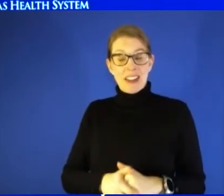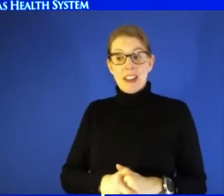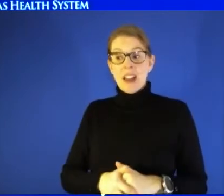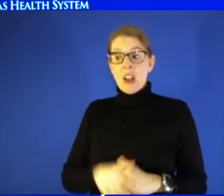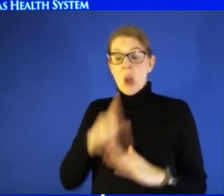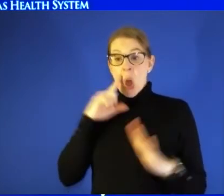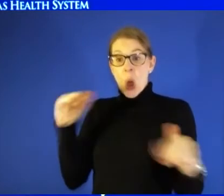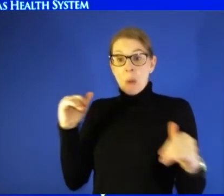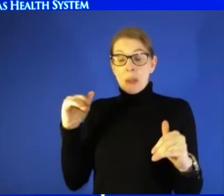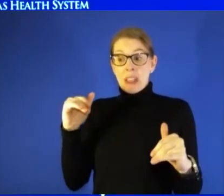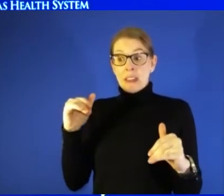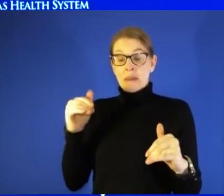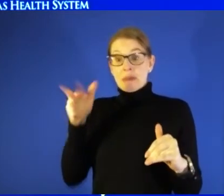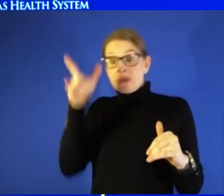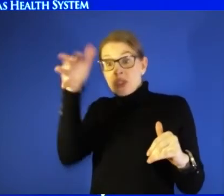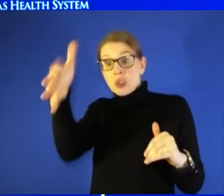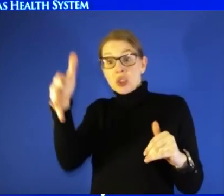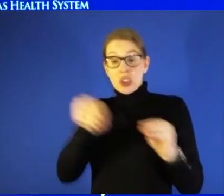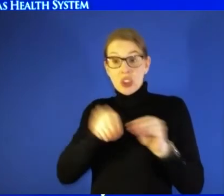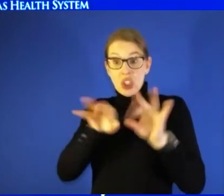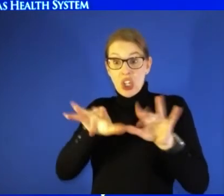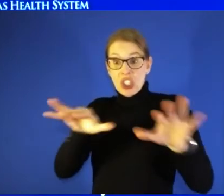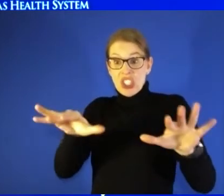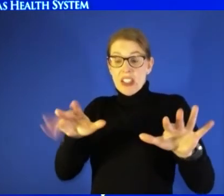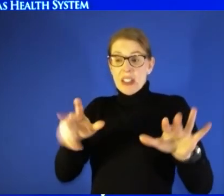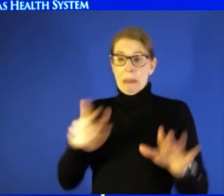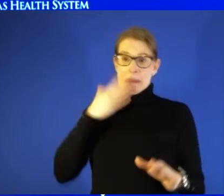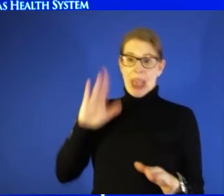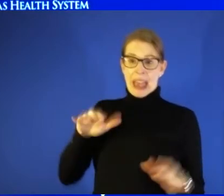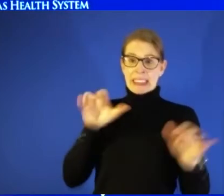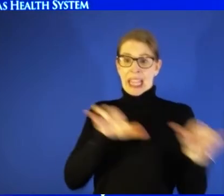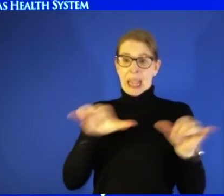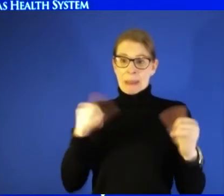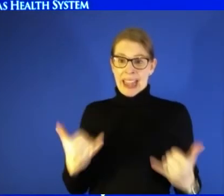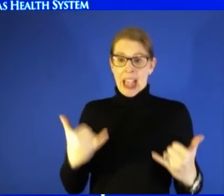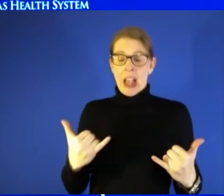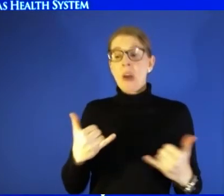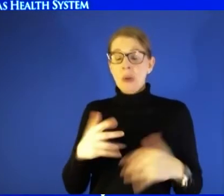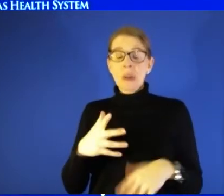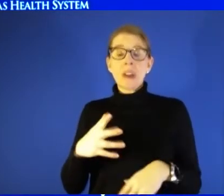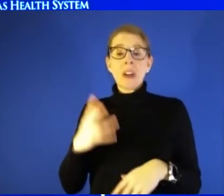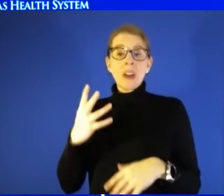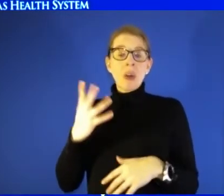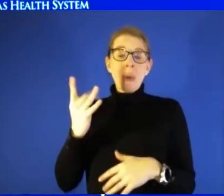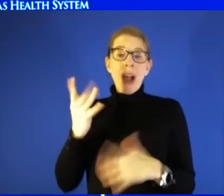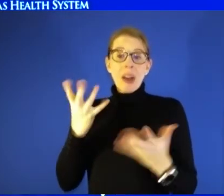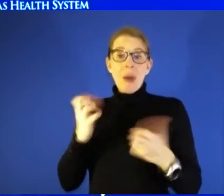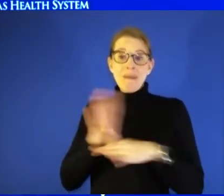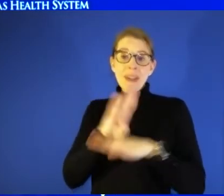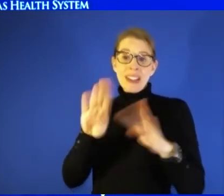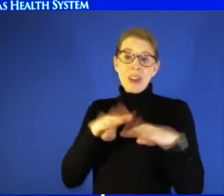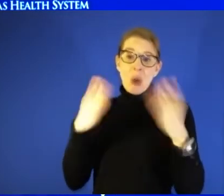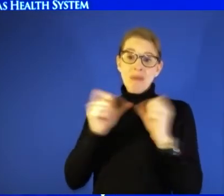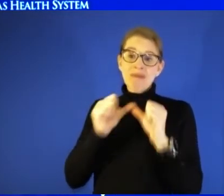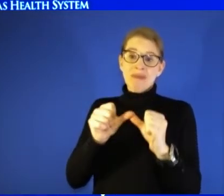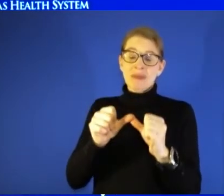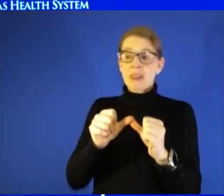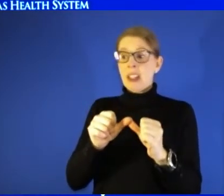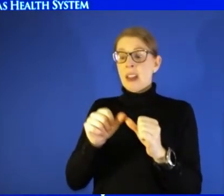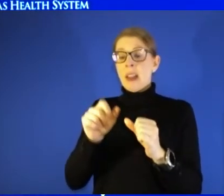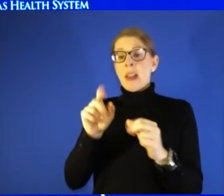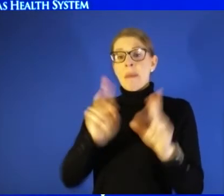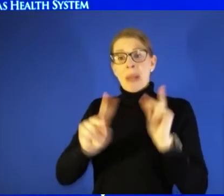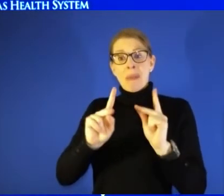they are now, and we can keep people healthy and keep doing those things that we want to do, so we can keep our businesses open, people employed, we can